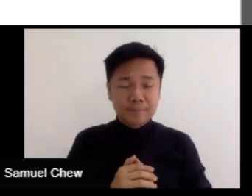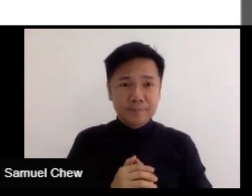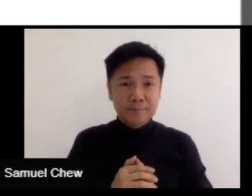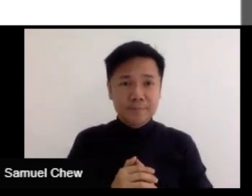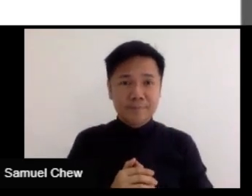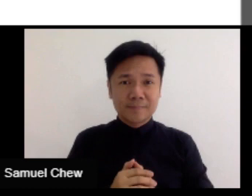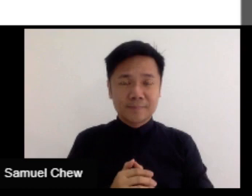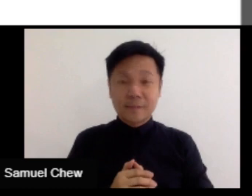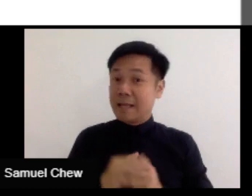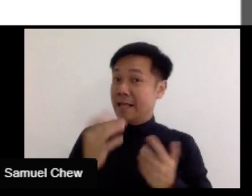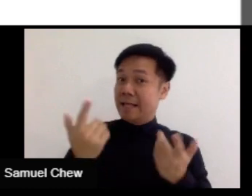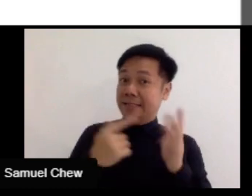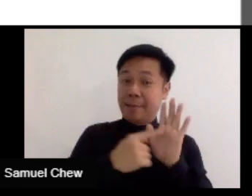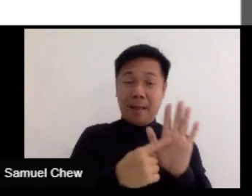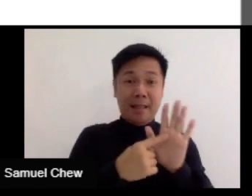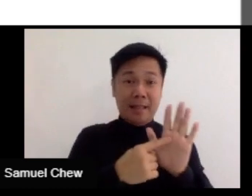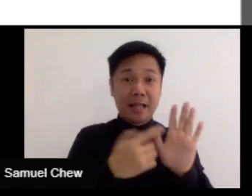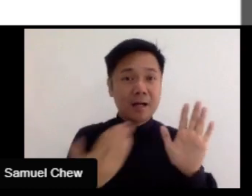for example,